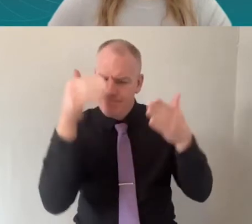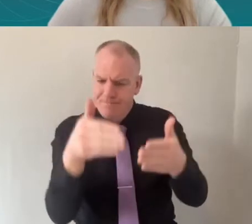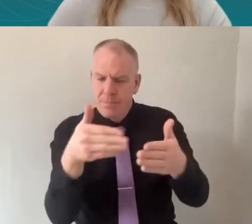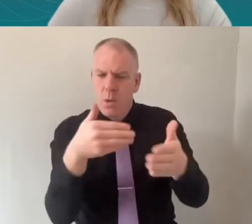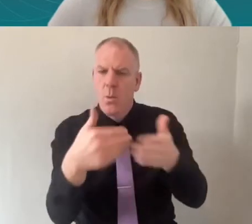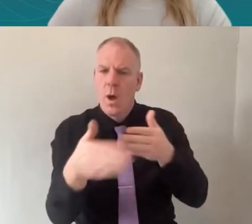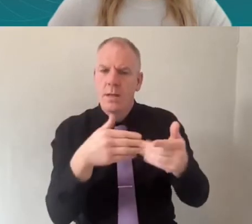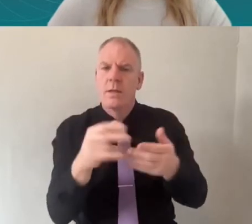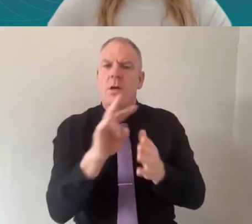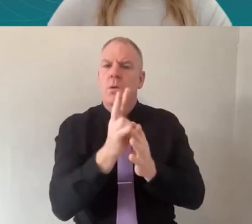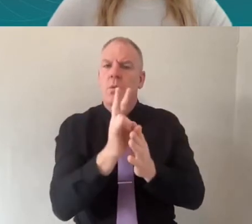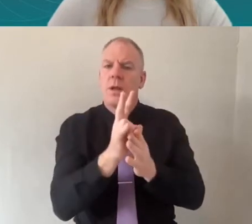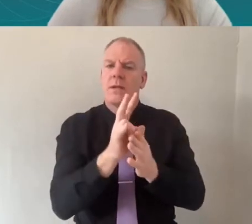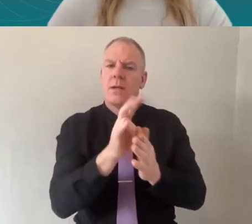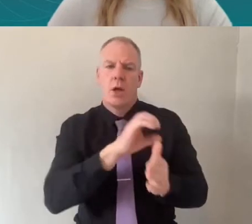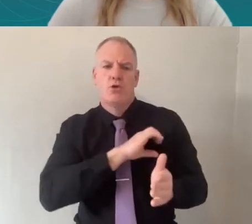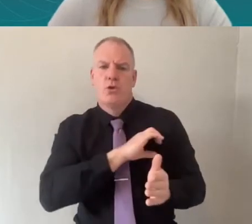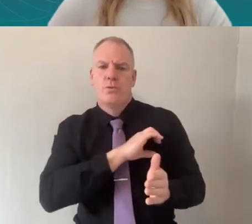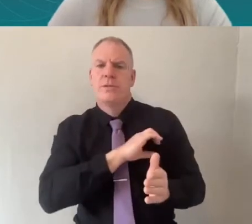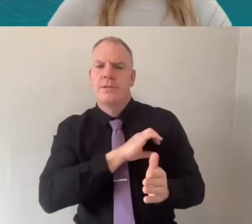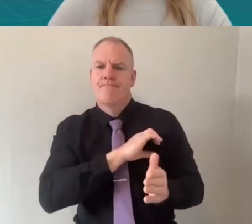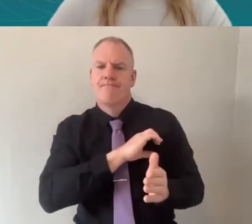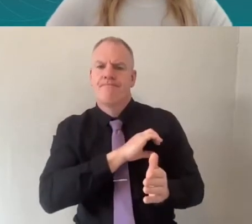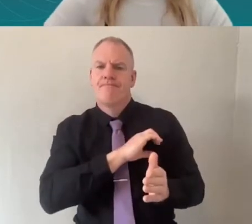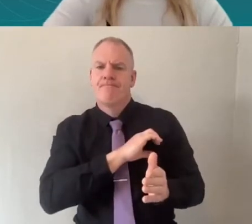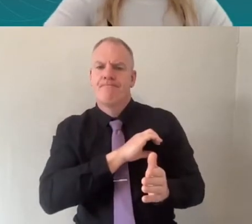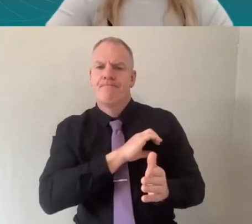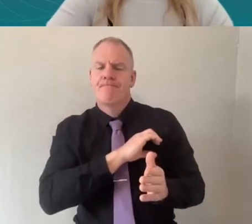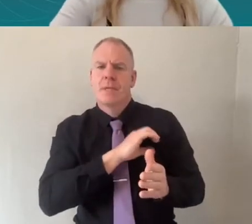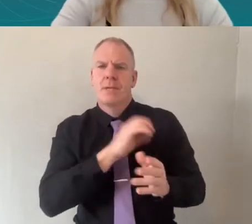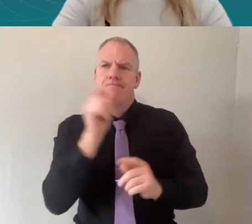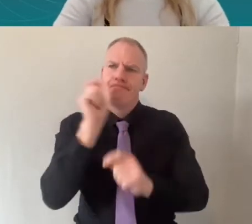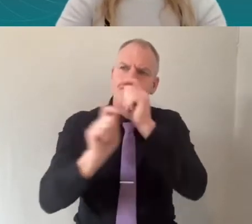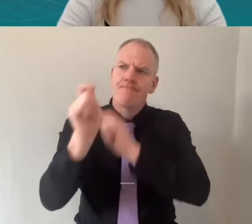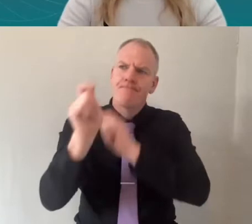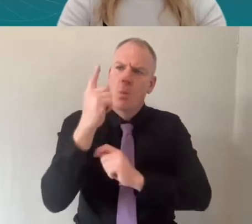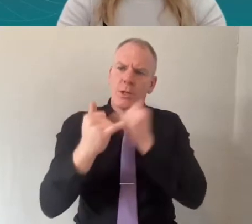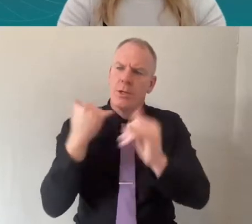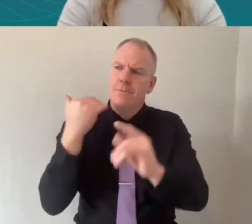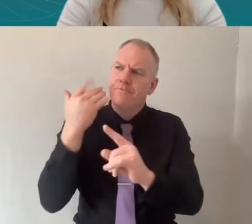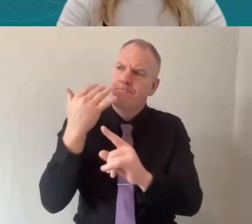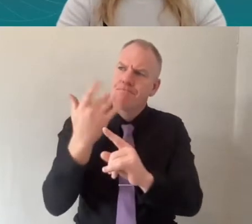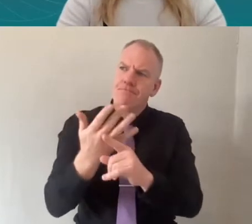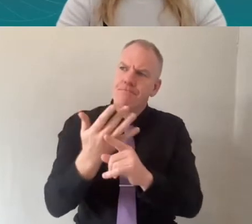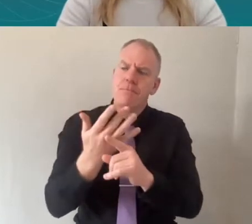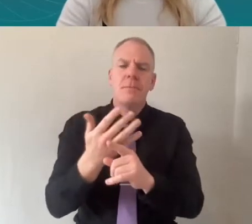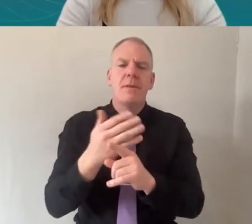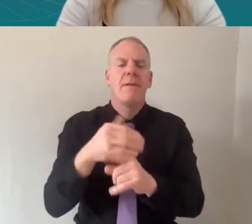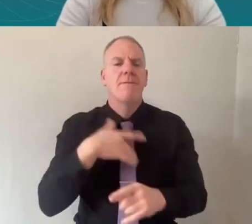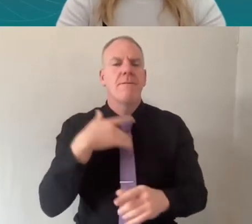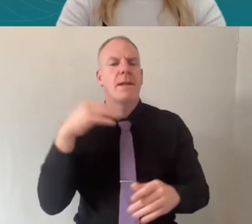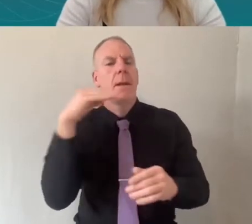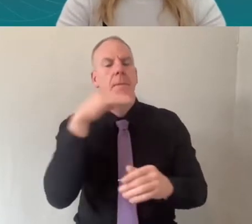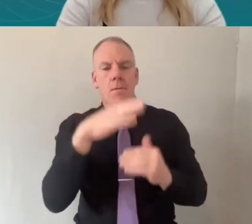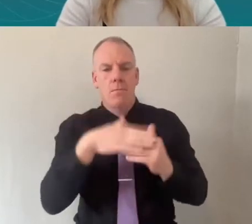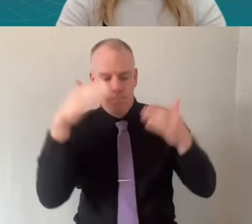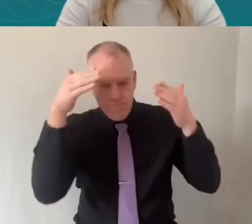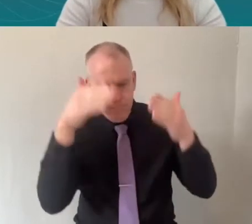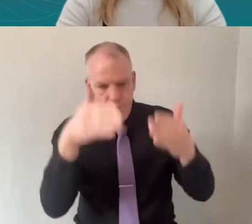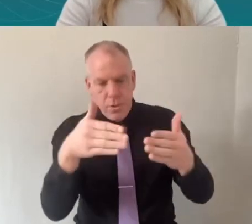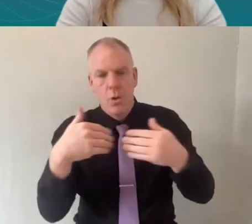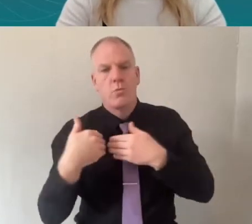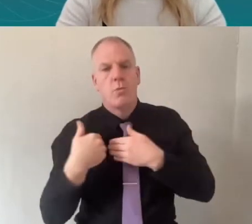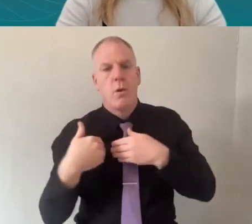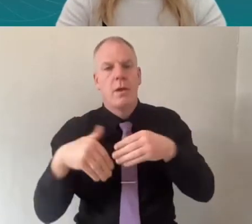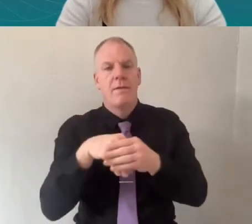our quality assurance functions. As we've reflected over the past year, we believe it is important to put a renewed emphasis on our role